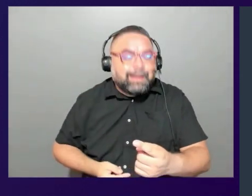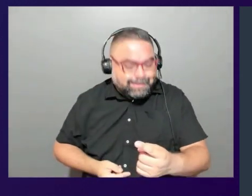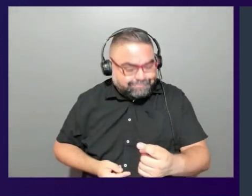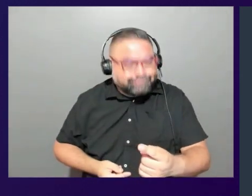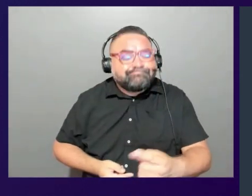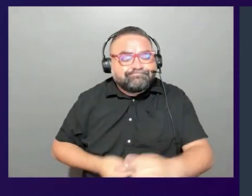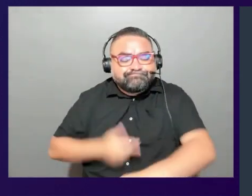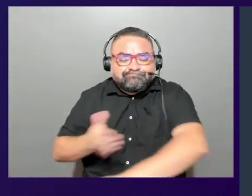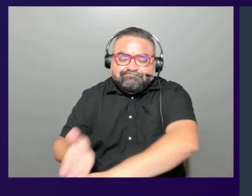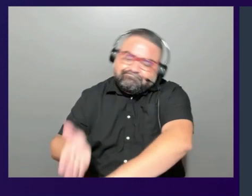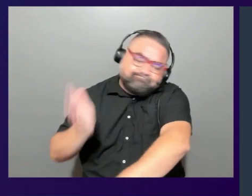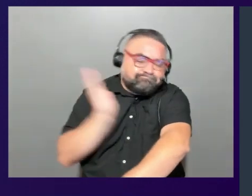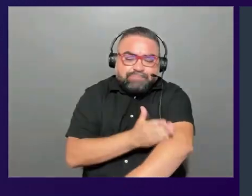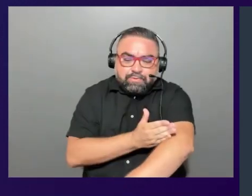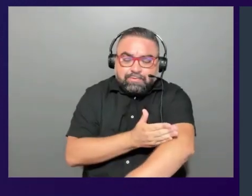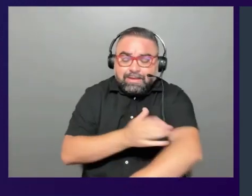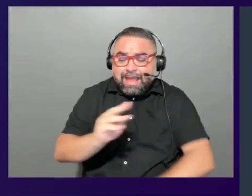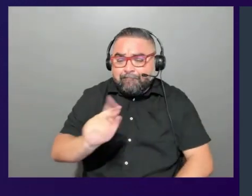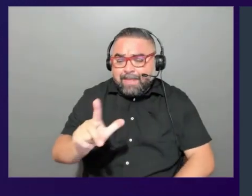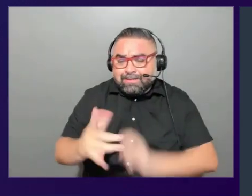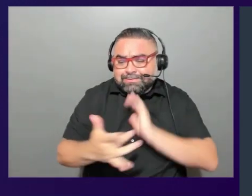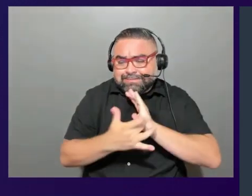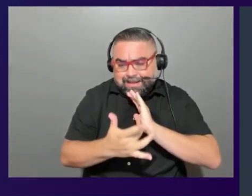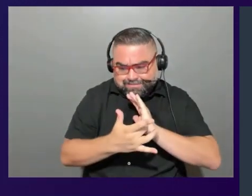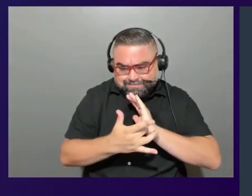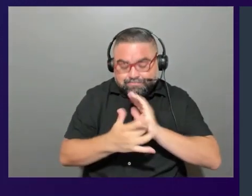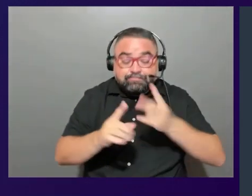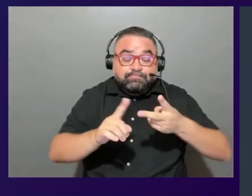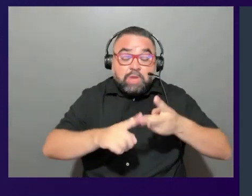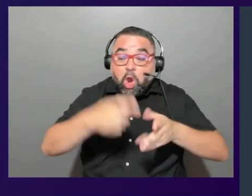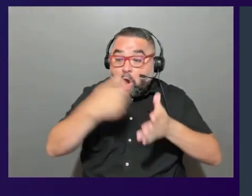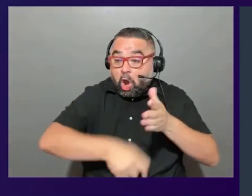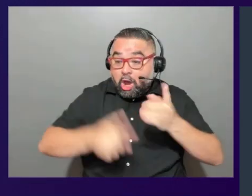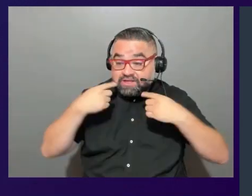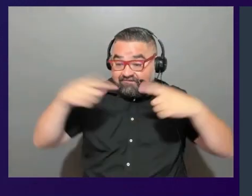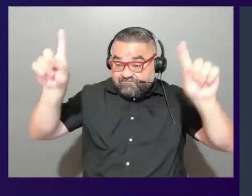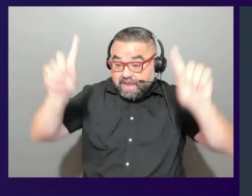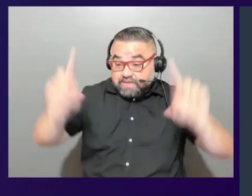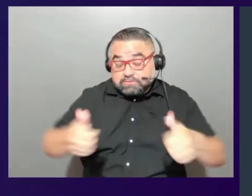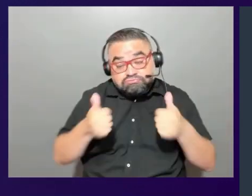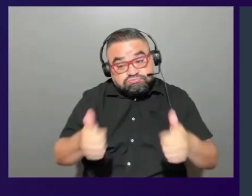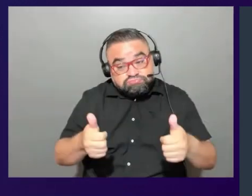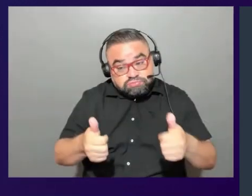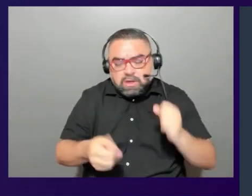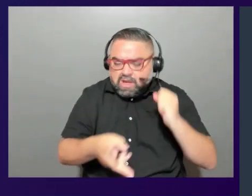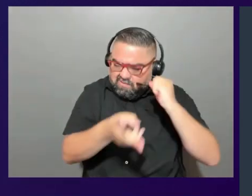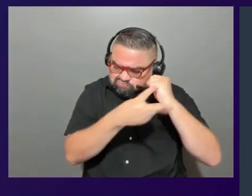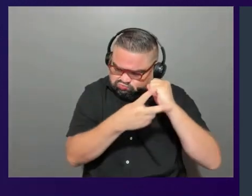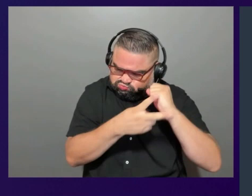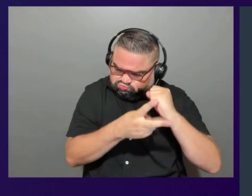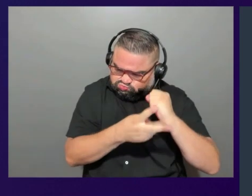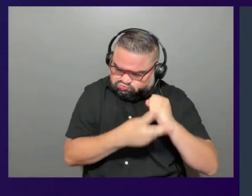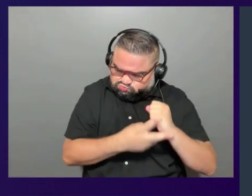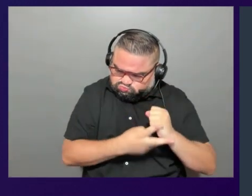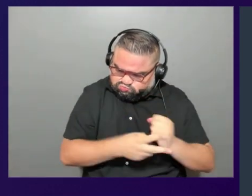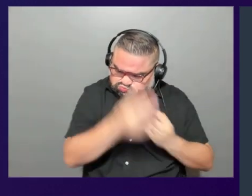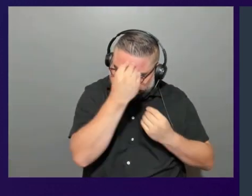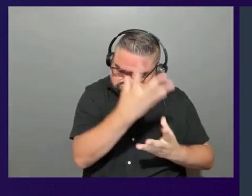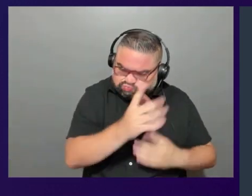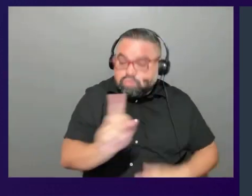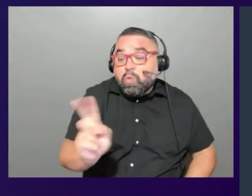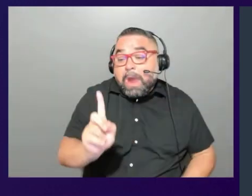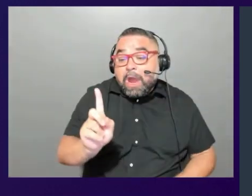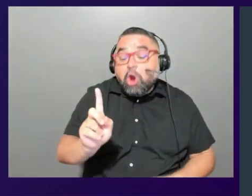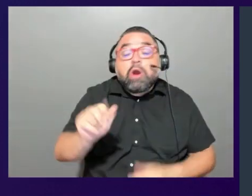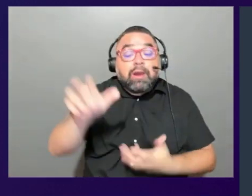ML technologies, the ability to cost-effectively collect and store massive amounts of data on cloud storage, and being